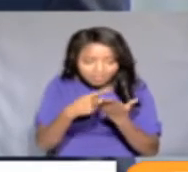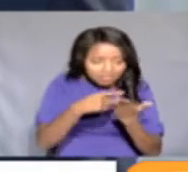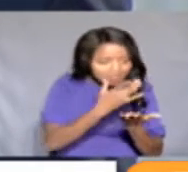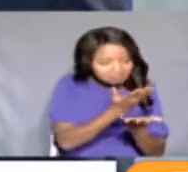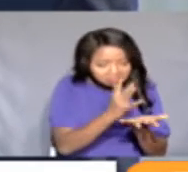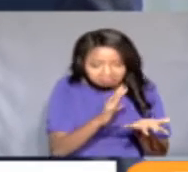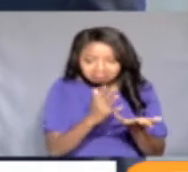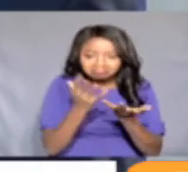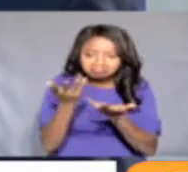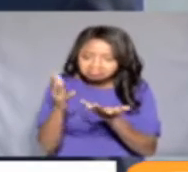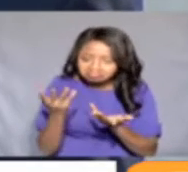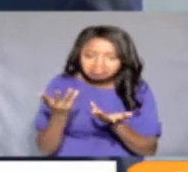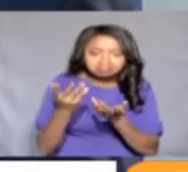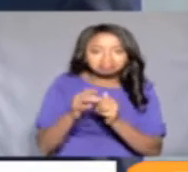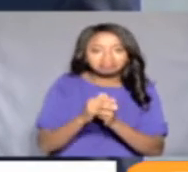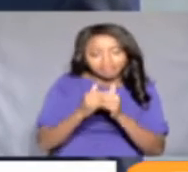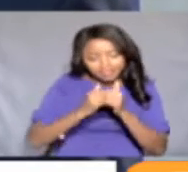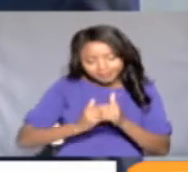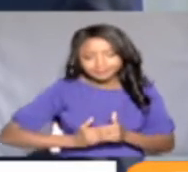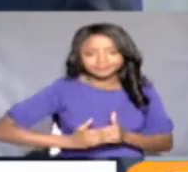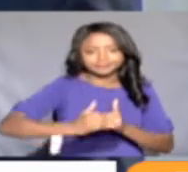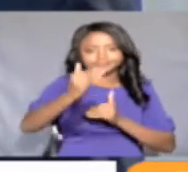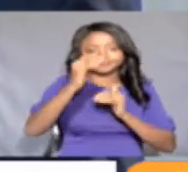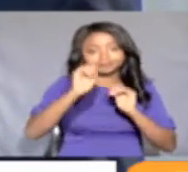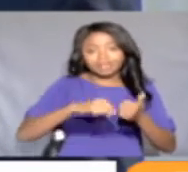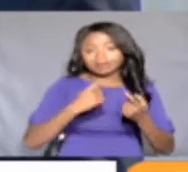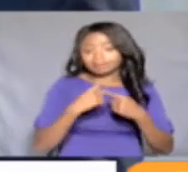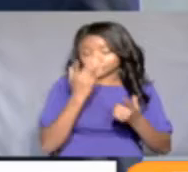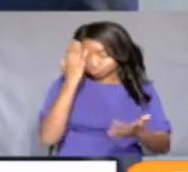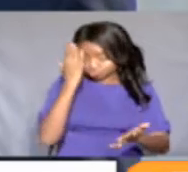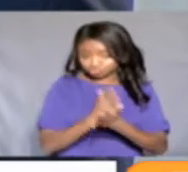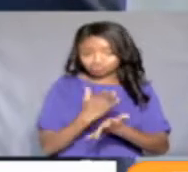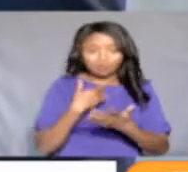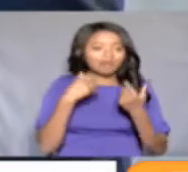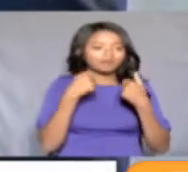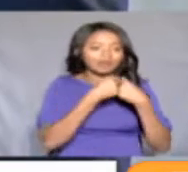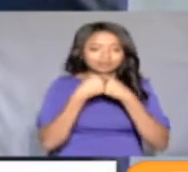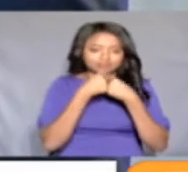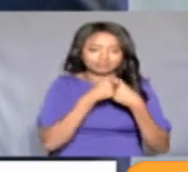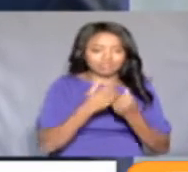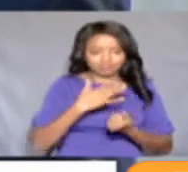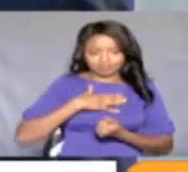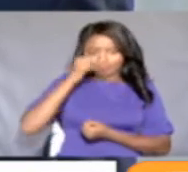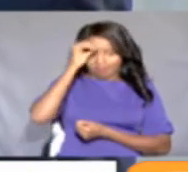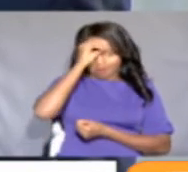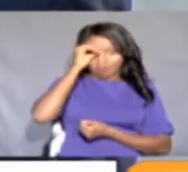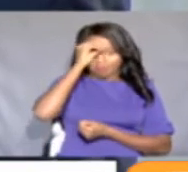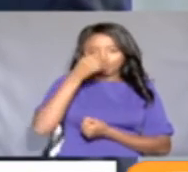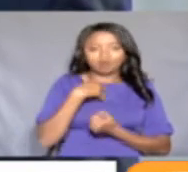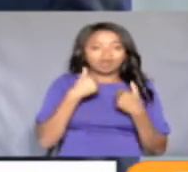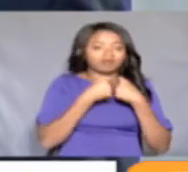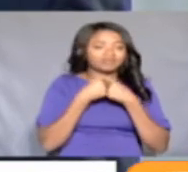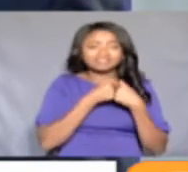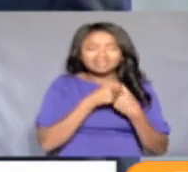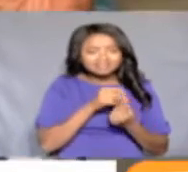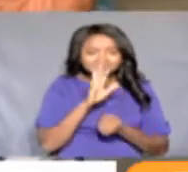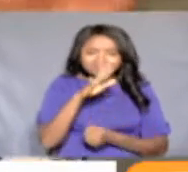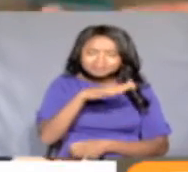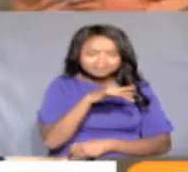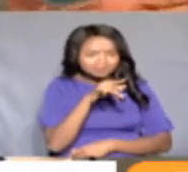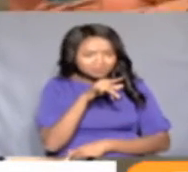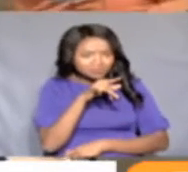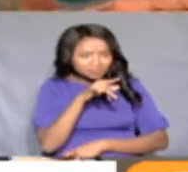go forward and see what we can do. But there is a challenge at the moment, in my opinion. In your opinion, are you not afraid that some of